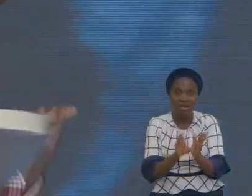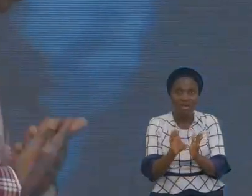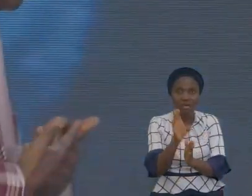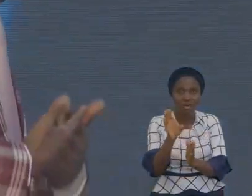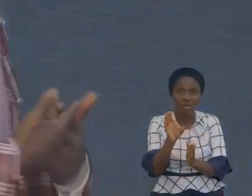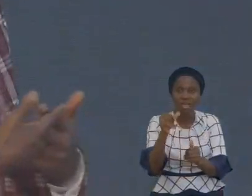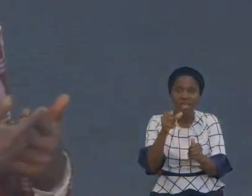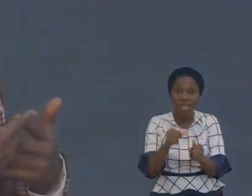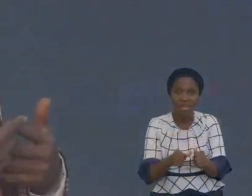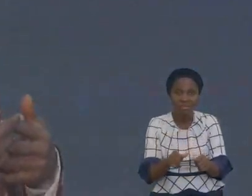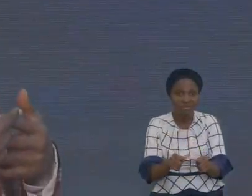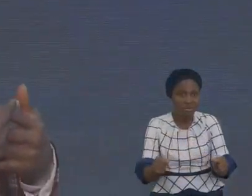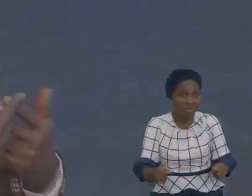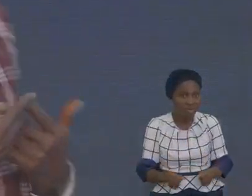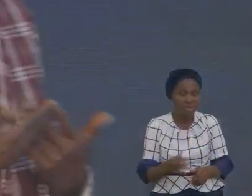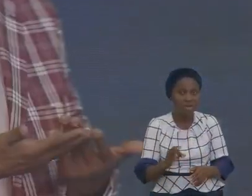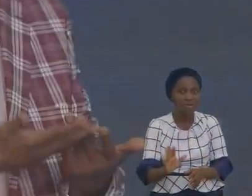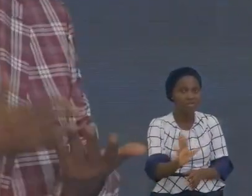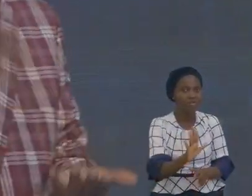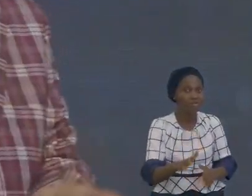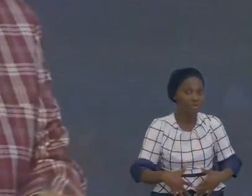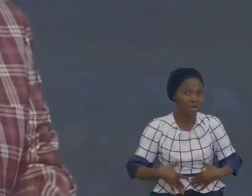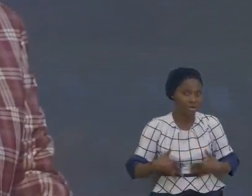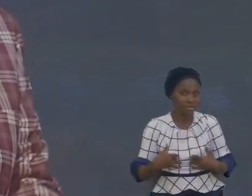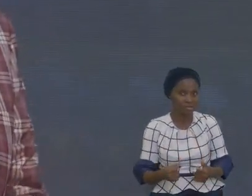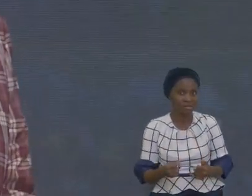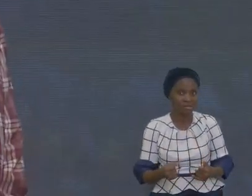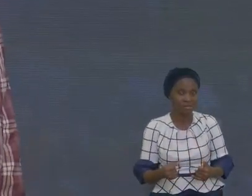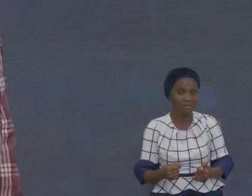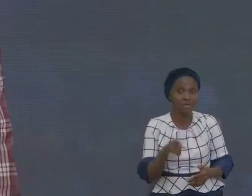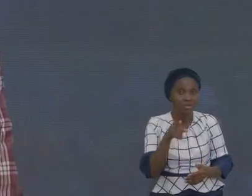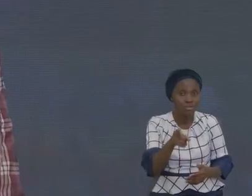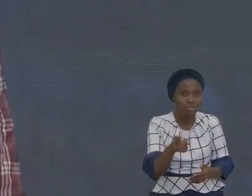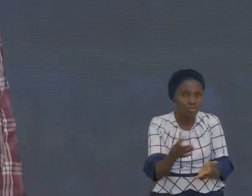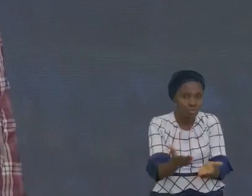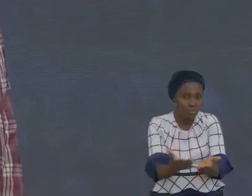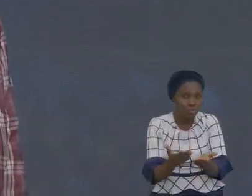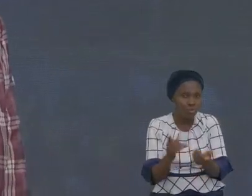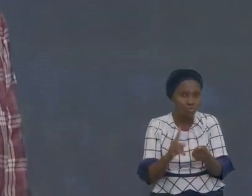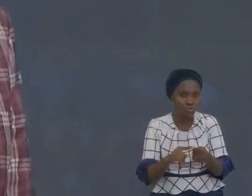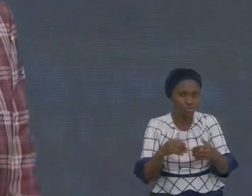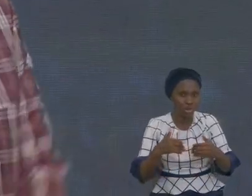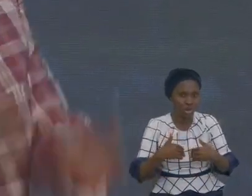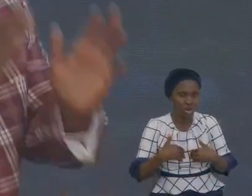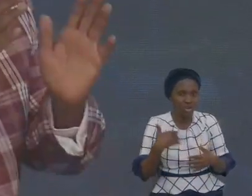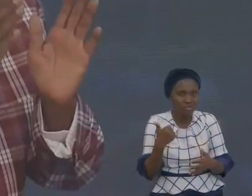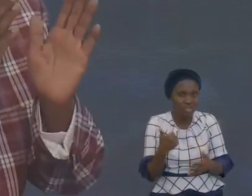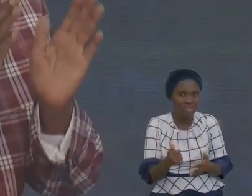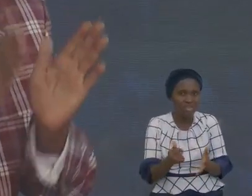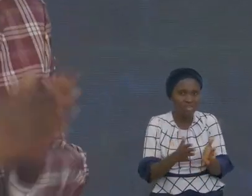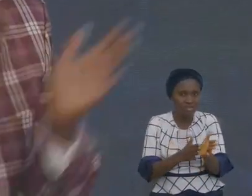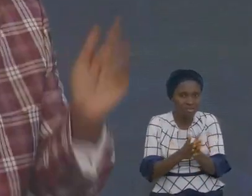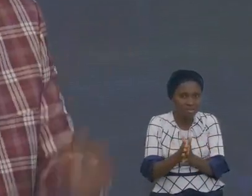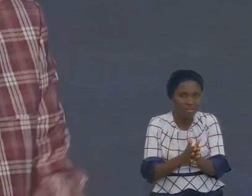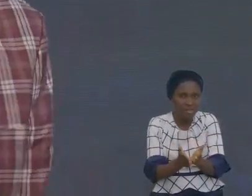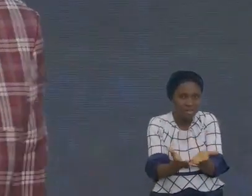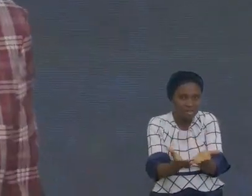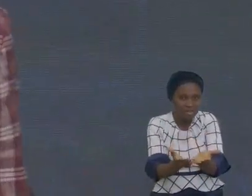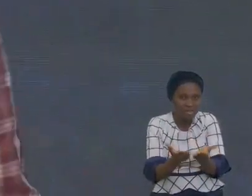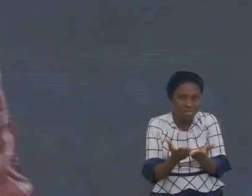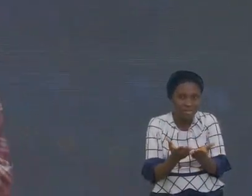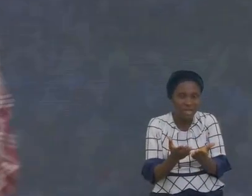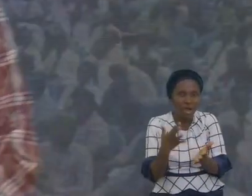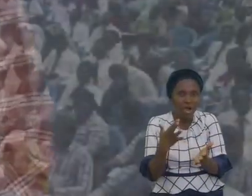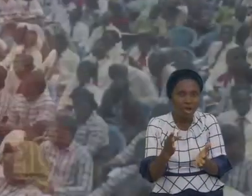to have a desire for that high level of living.